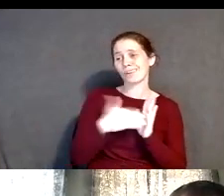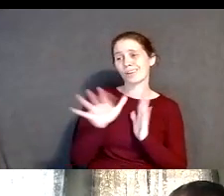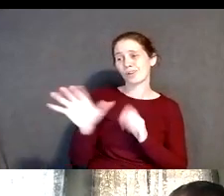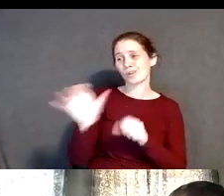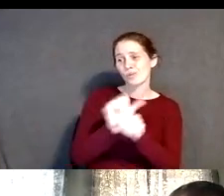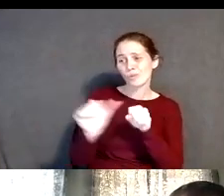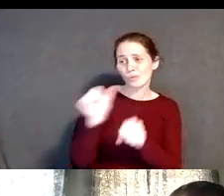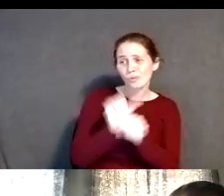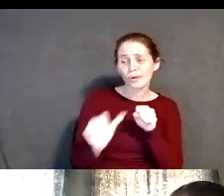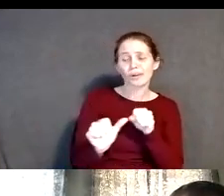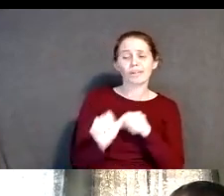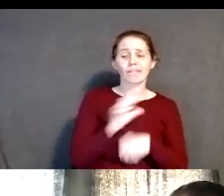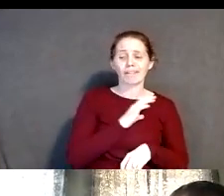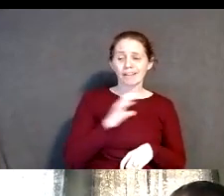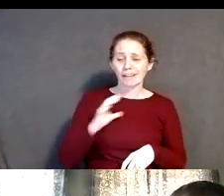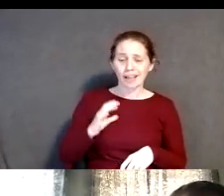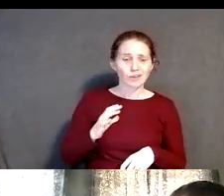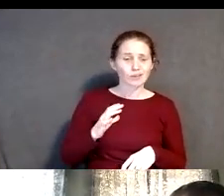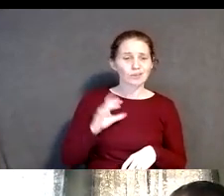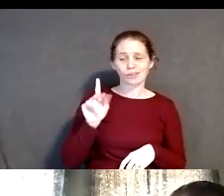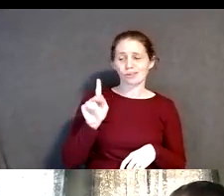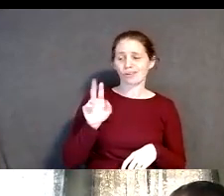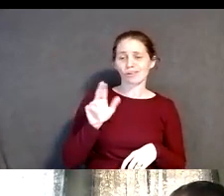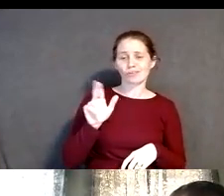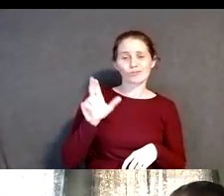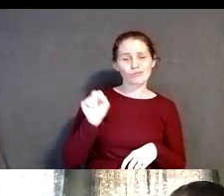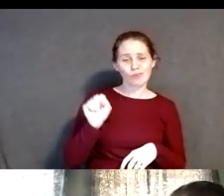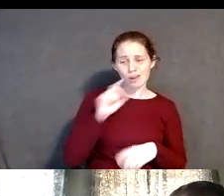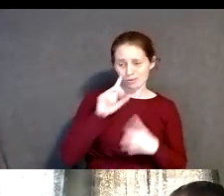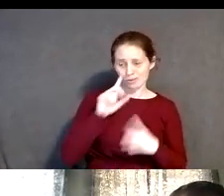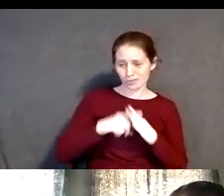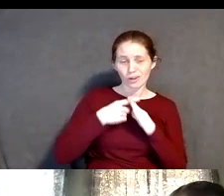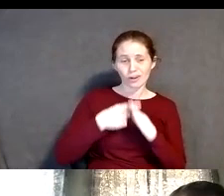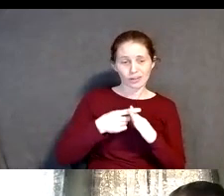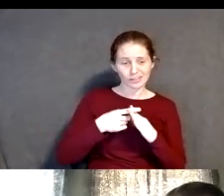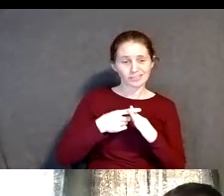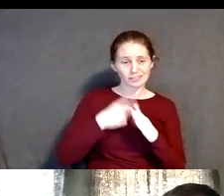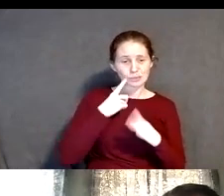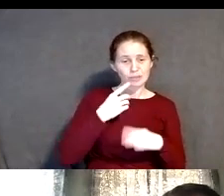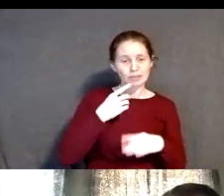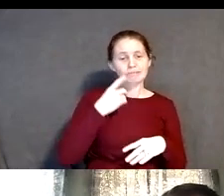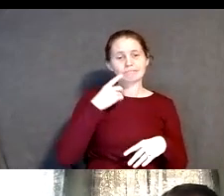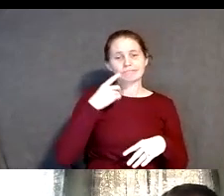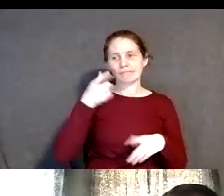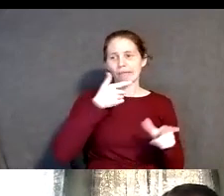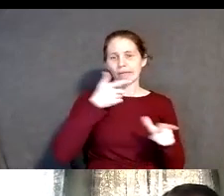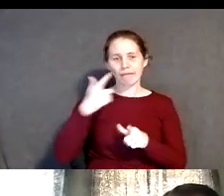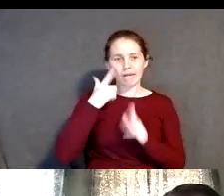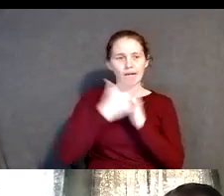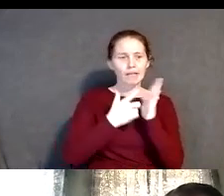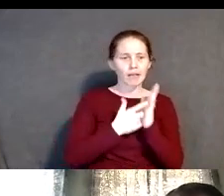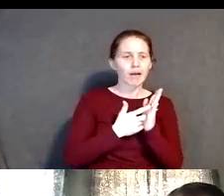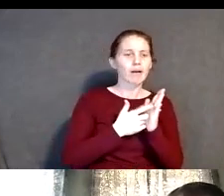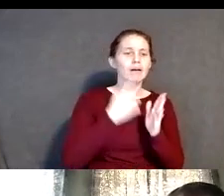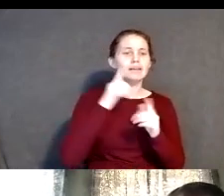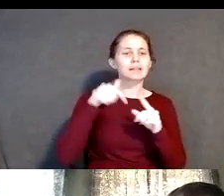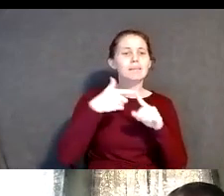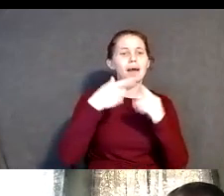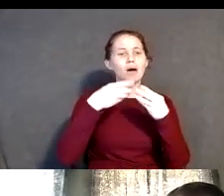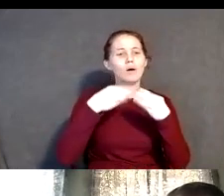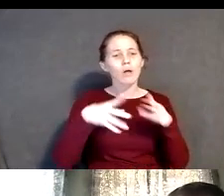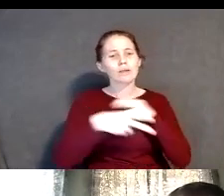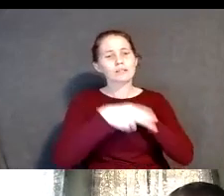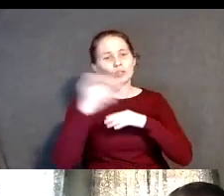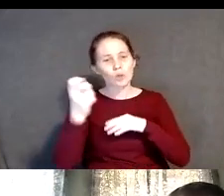work. Councilman Krause, you know, started with the sensible gun laws years ago about lost and stolen, working with